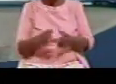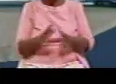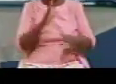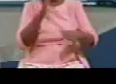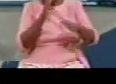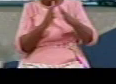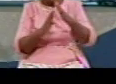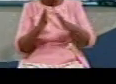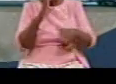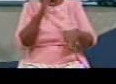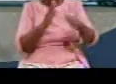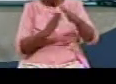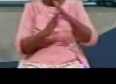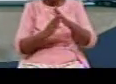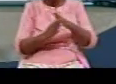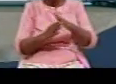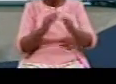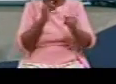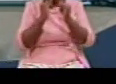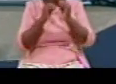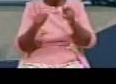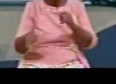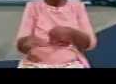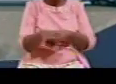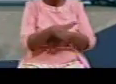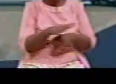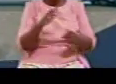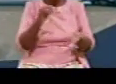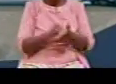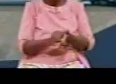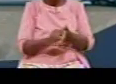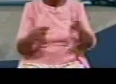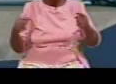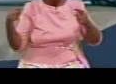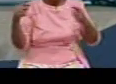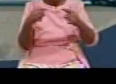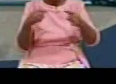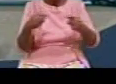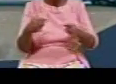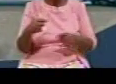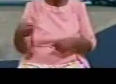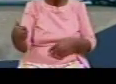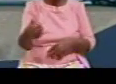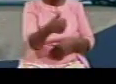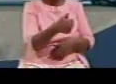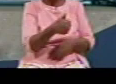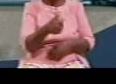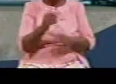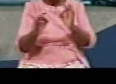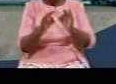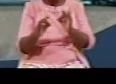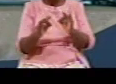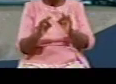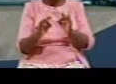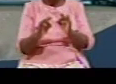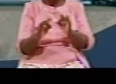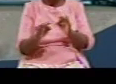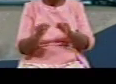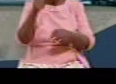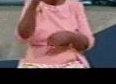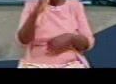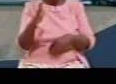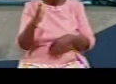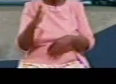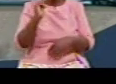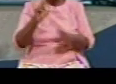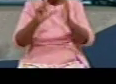that oppose themselves, in peradventure, the Lord will give them repentance and